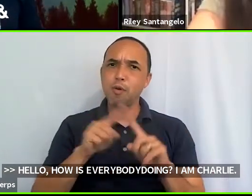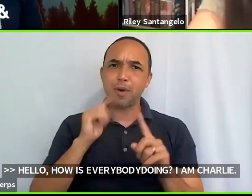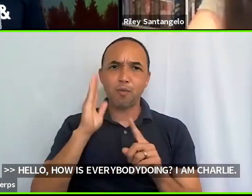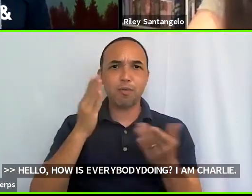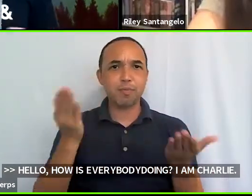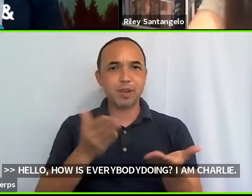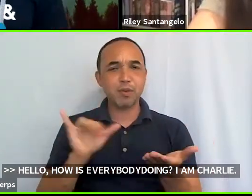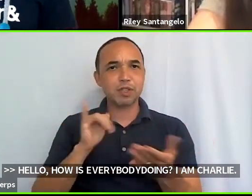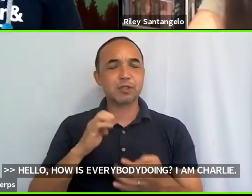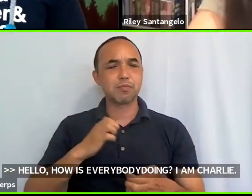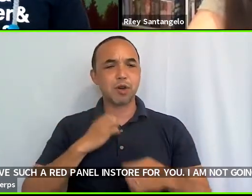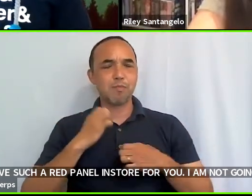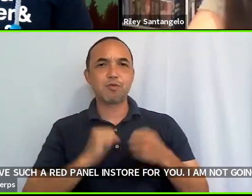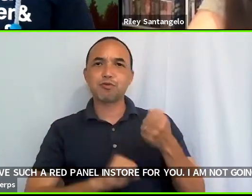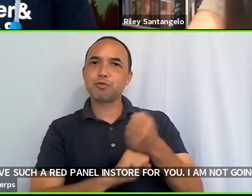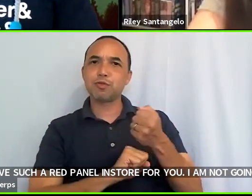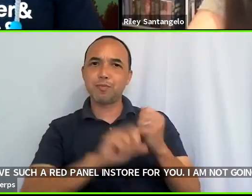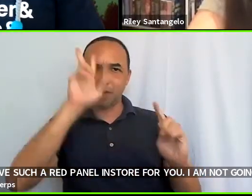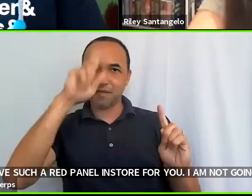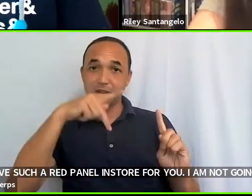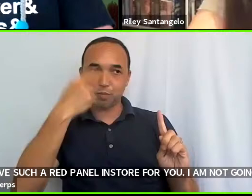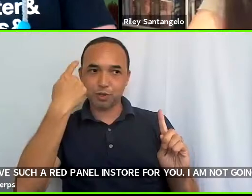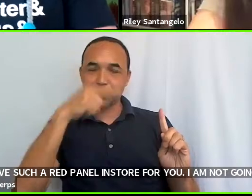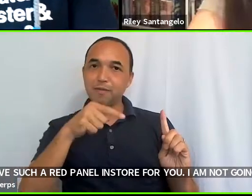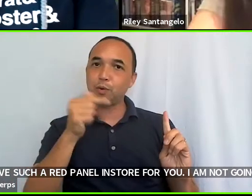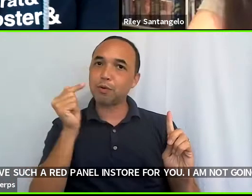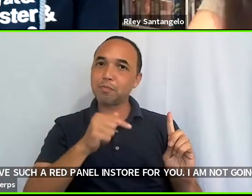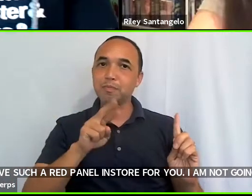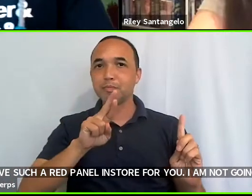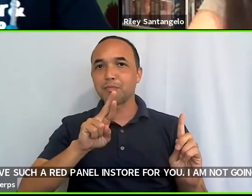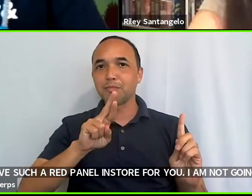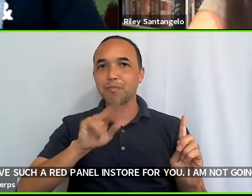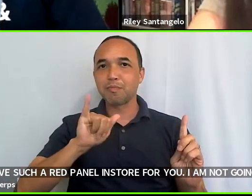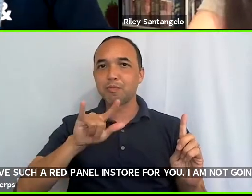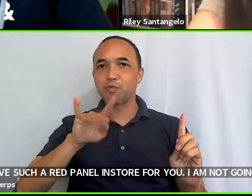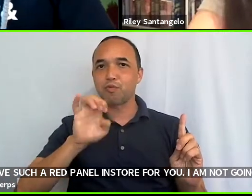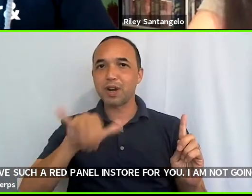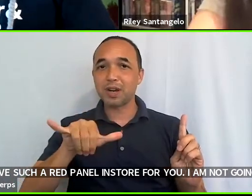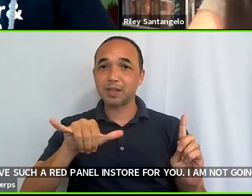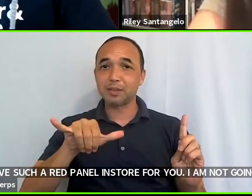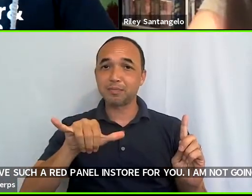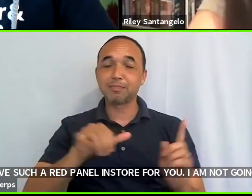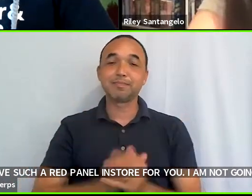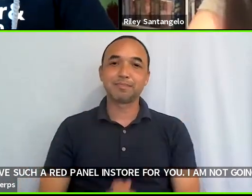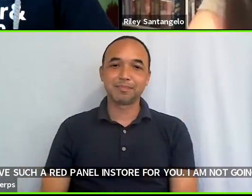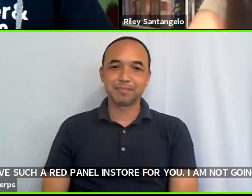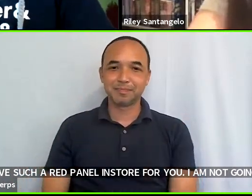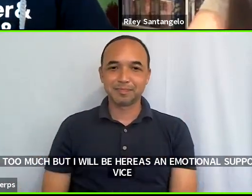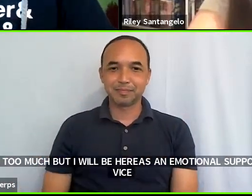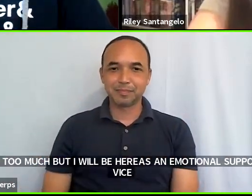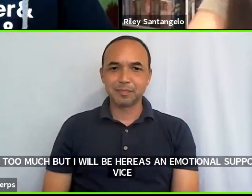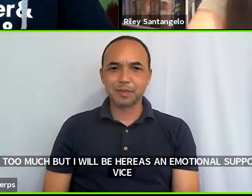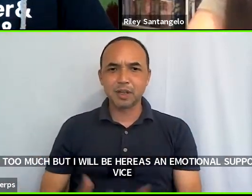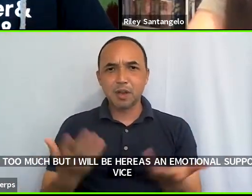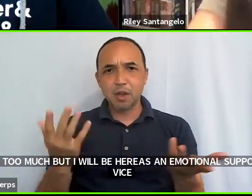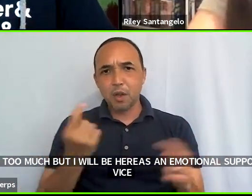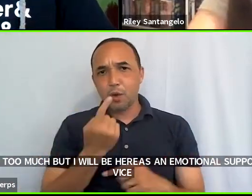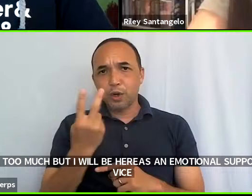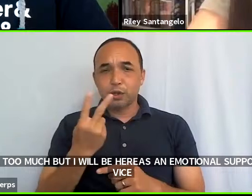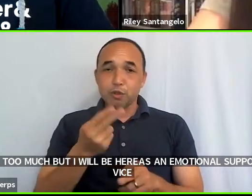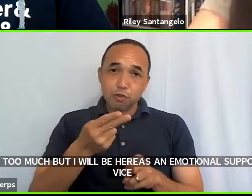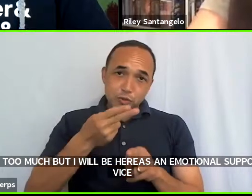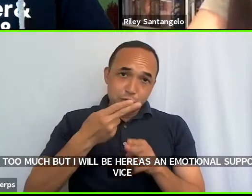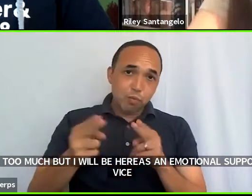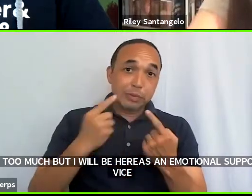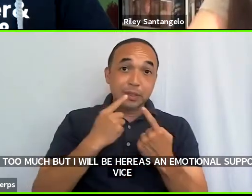emotional support vice president for one Riley Santangelo. Couple quick things here at the top before